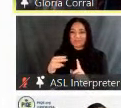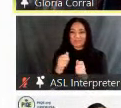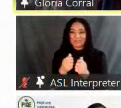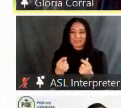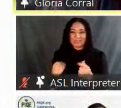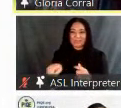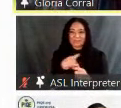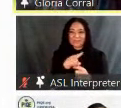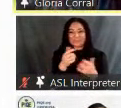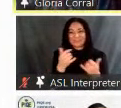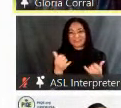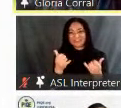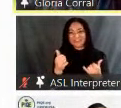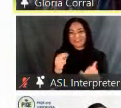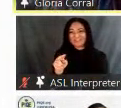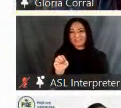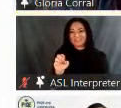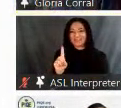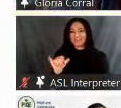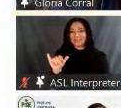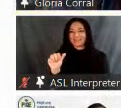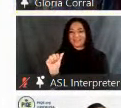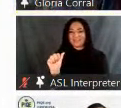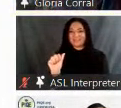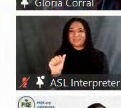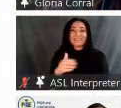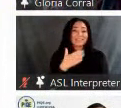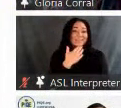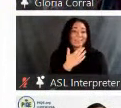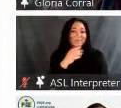today. Nadia? Thank you, Gloria.